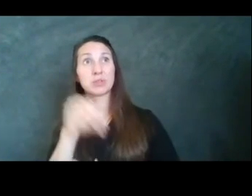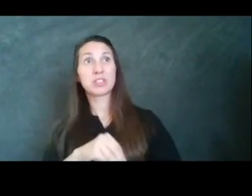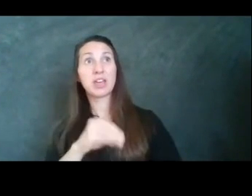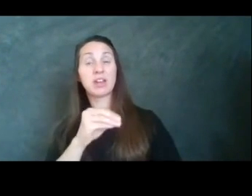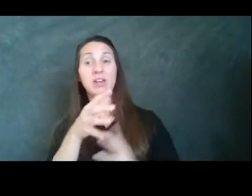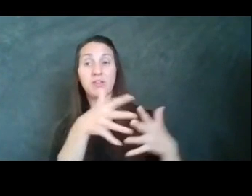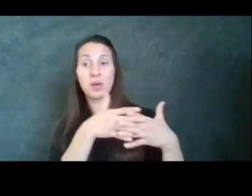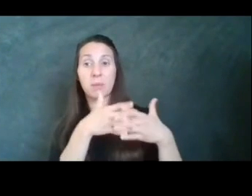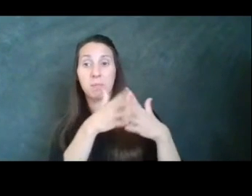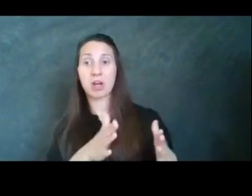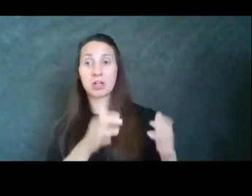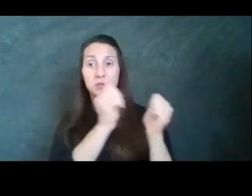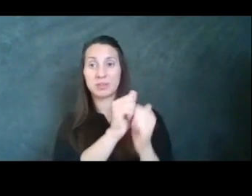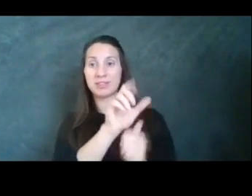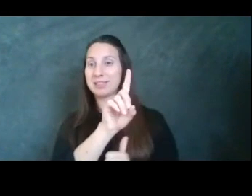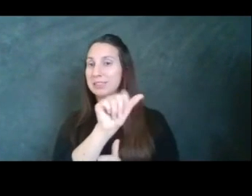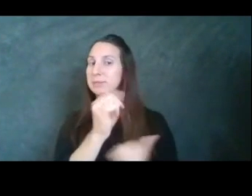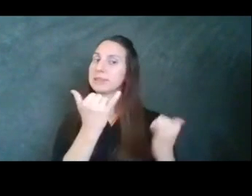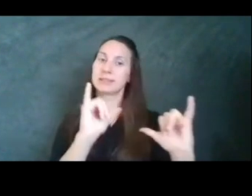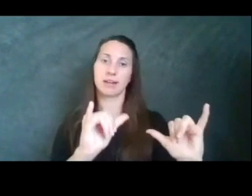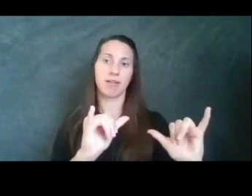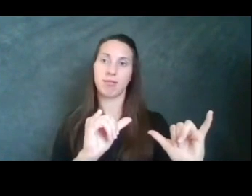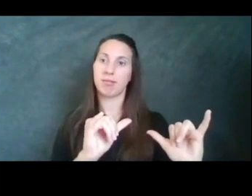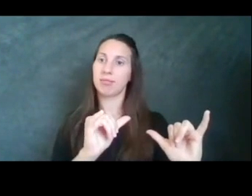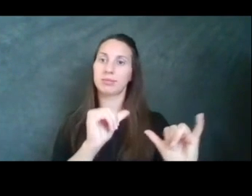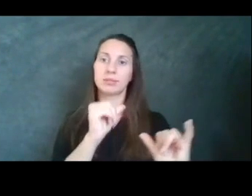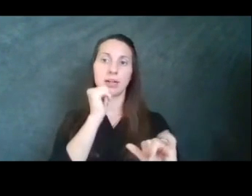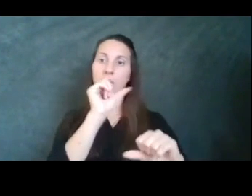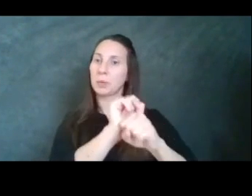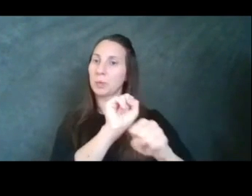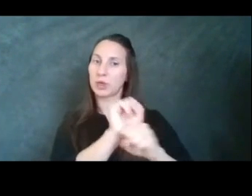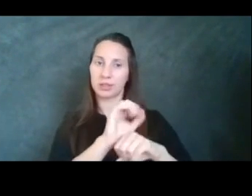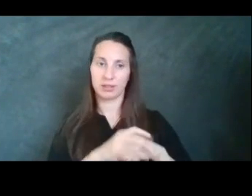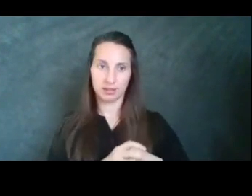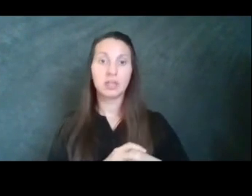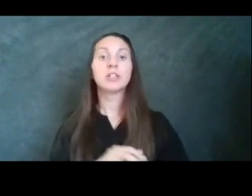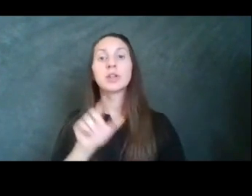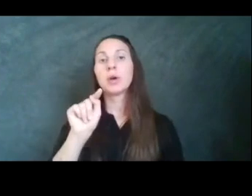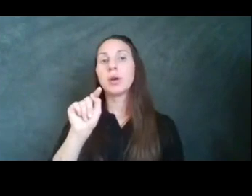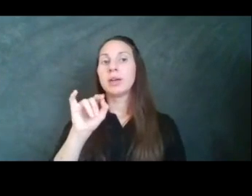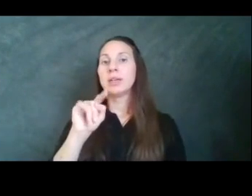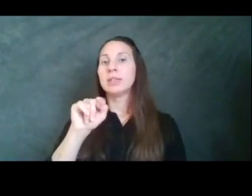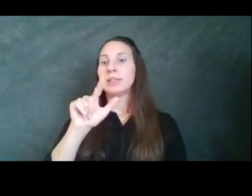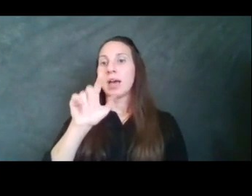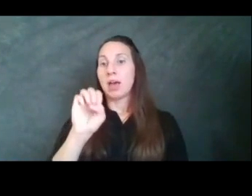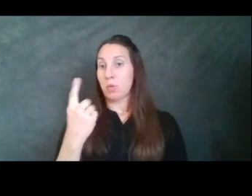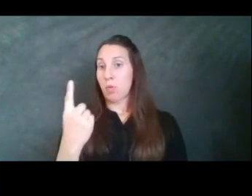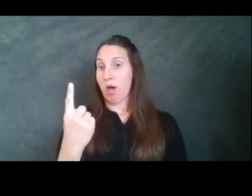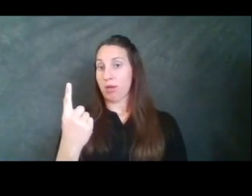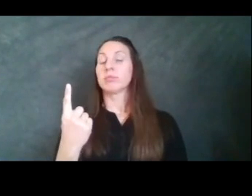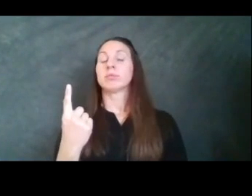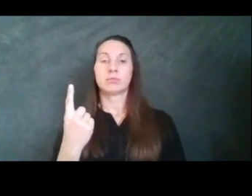are still unemployed. So Title I of the Americans with Disabilities Act is